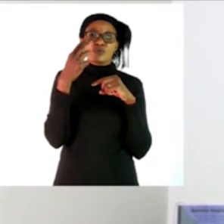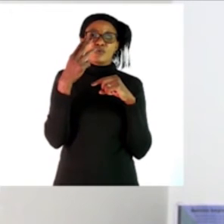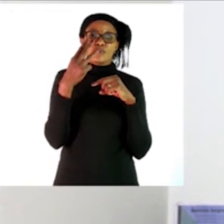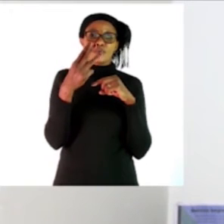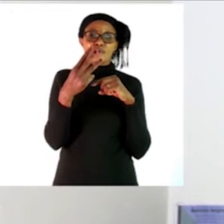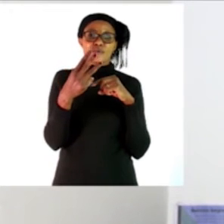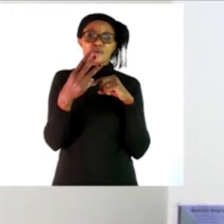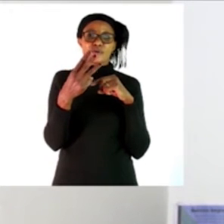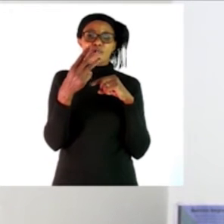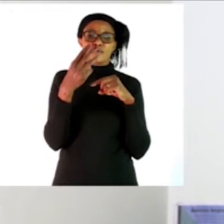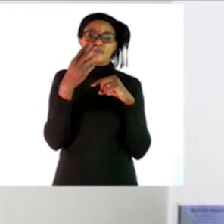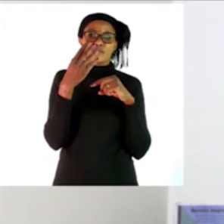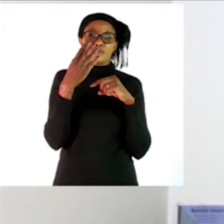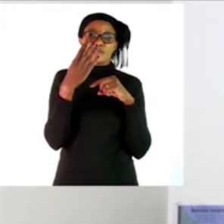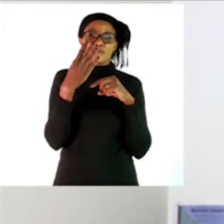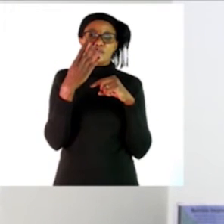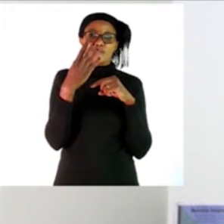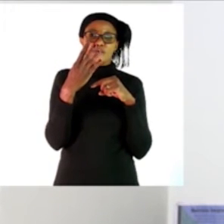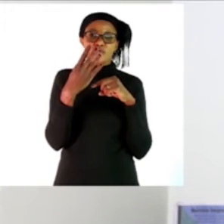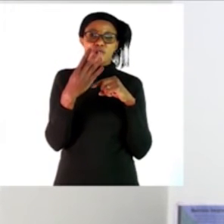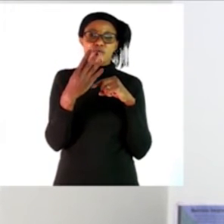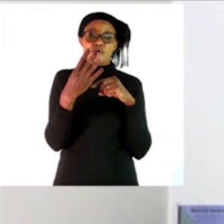2, 3,